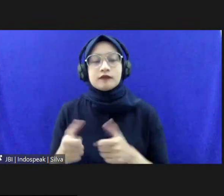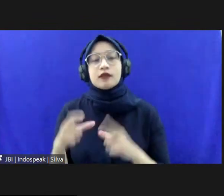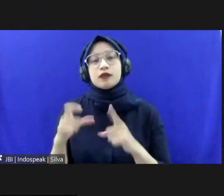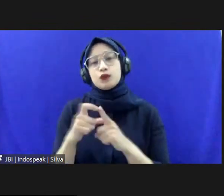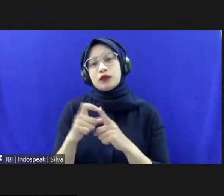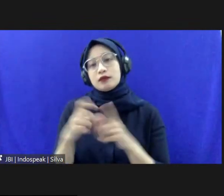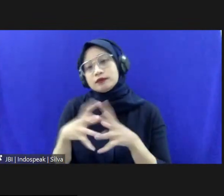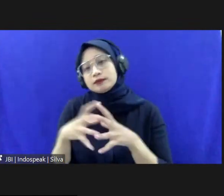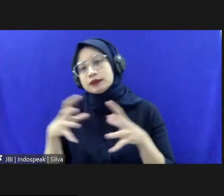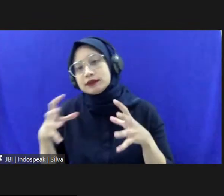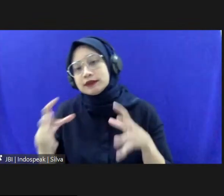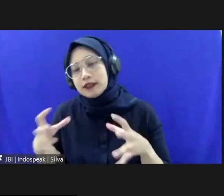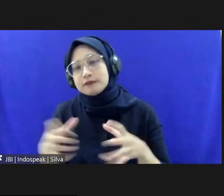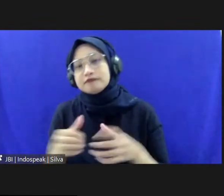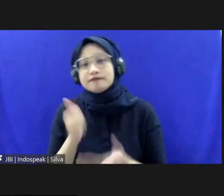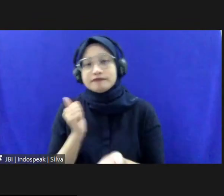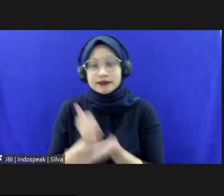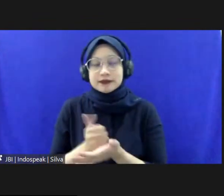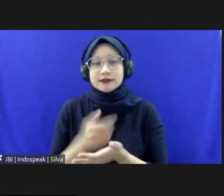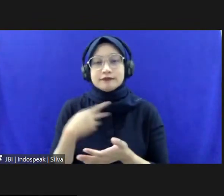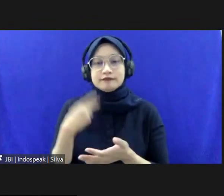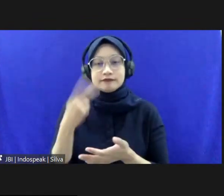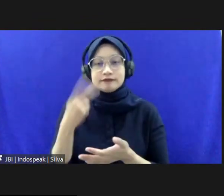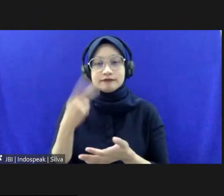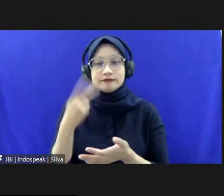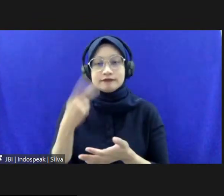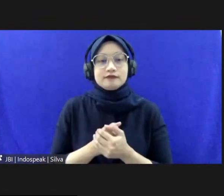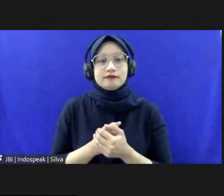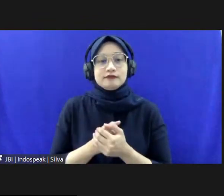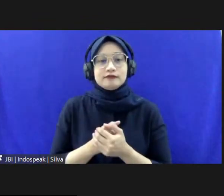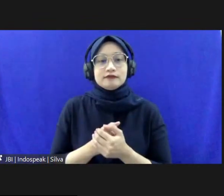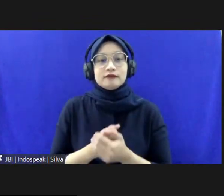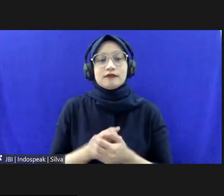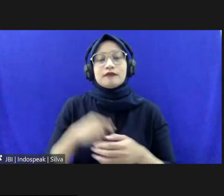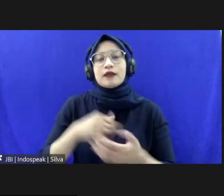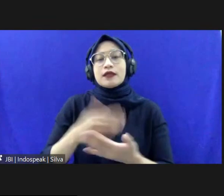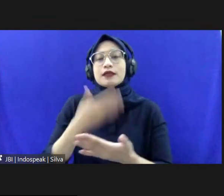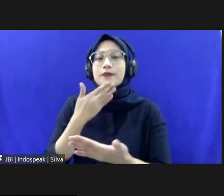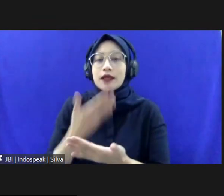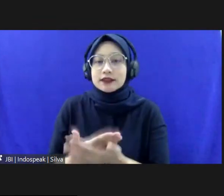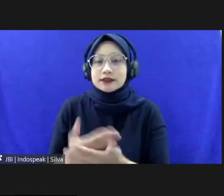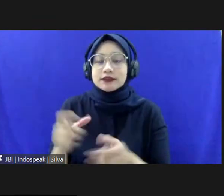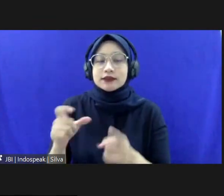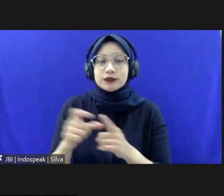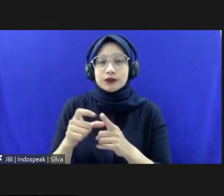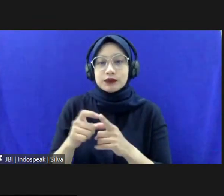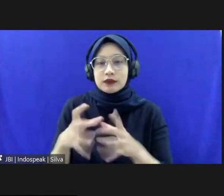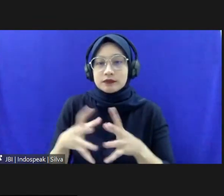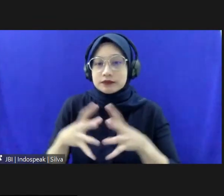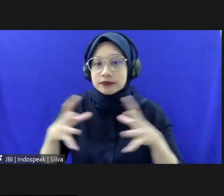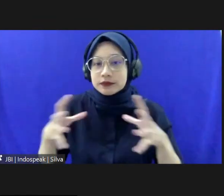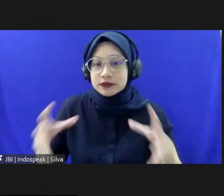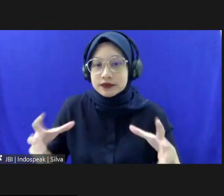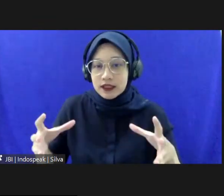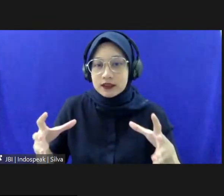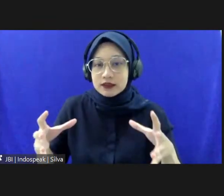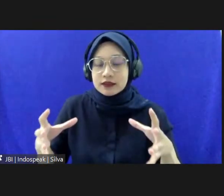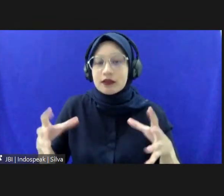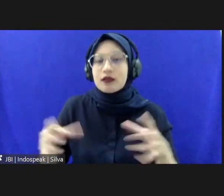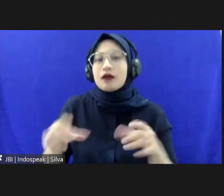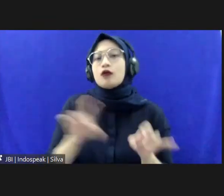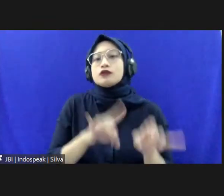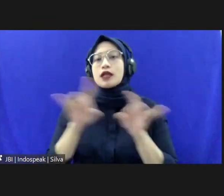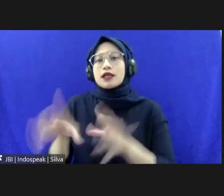So please allow me to take this opportunity also to thank him for his support for the Australia Update that we have